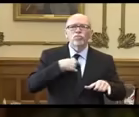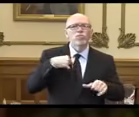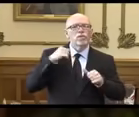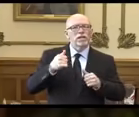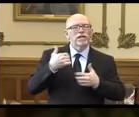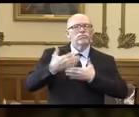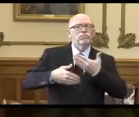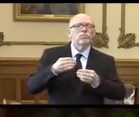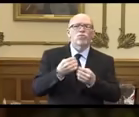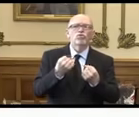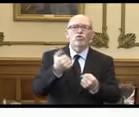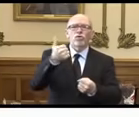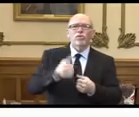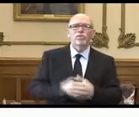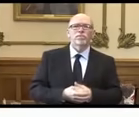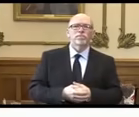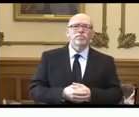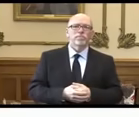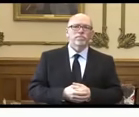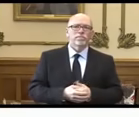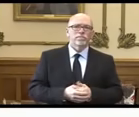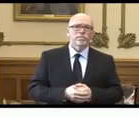out stronger.